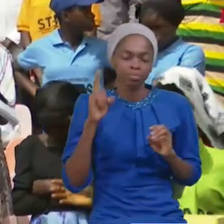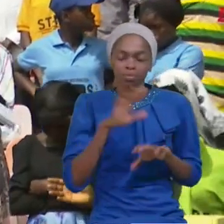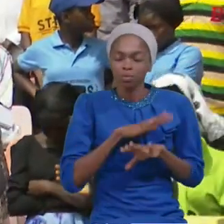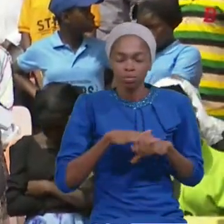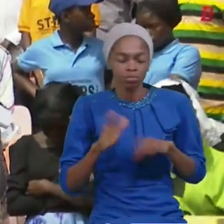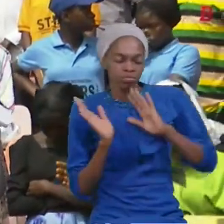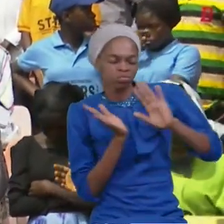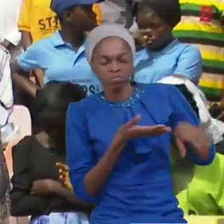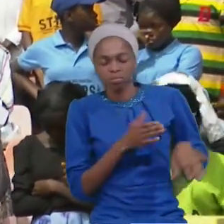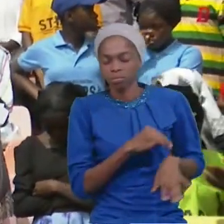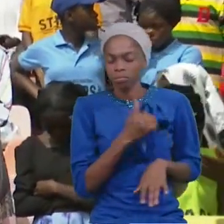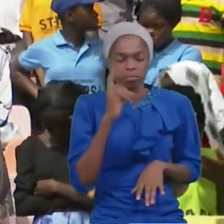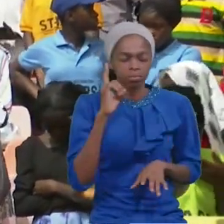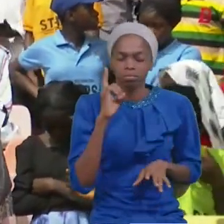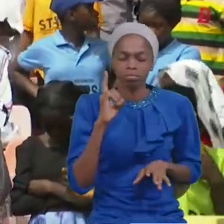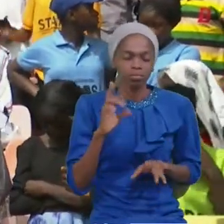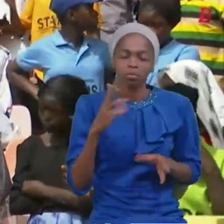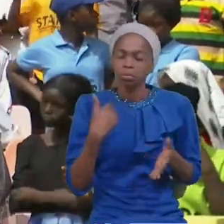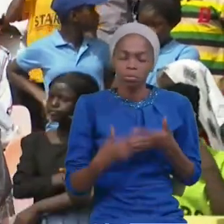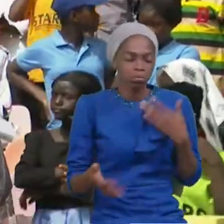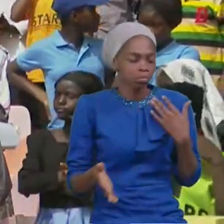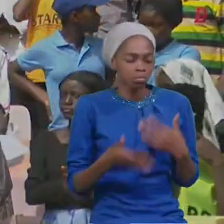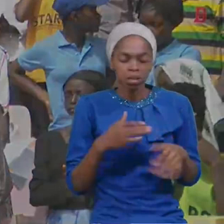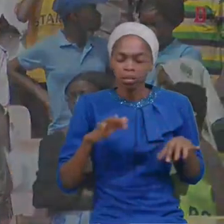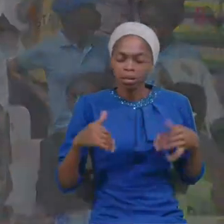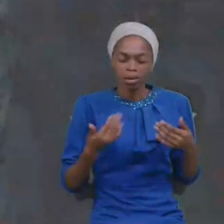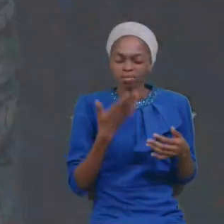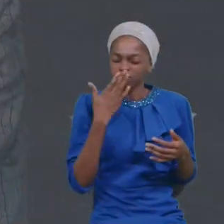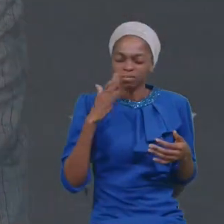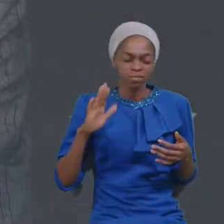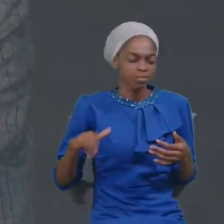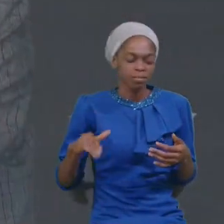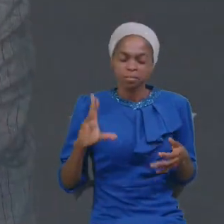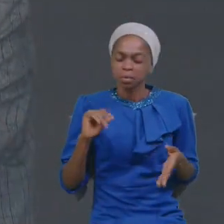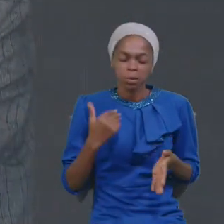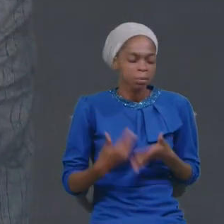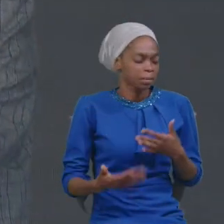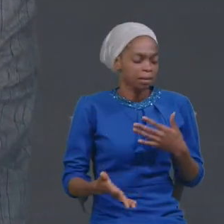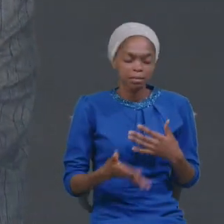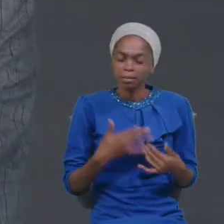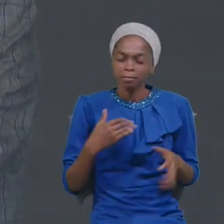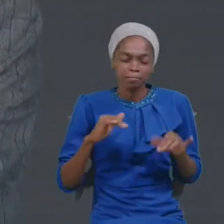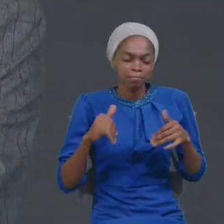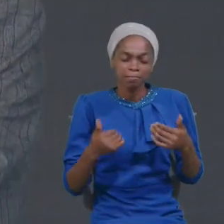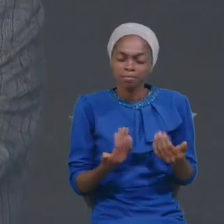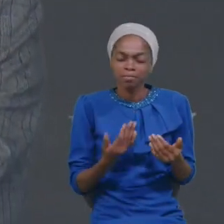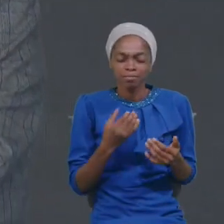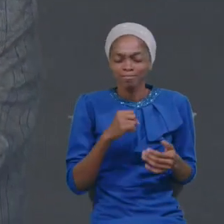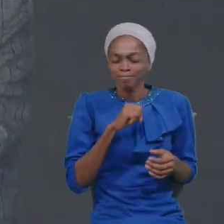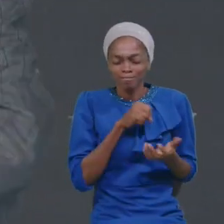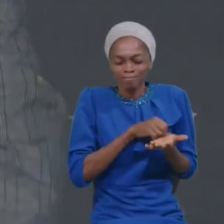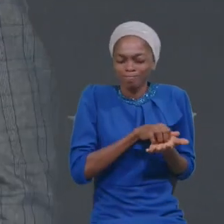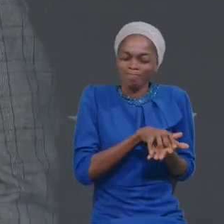matter how rough, you can make everything in